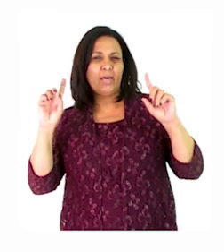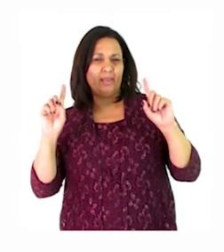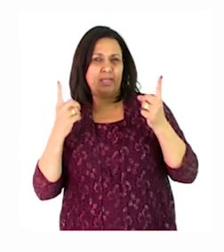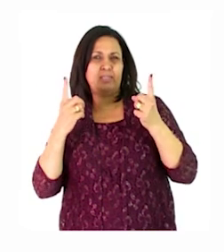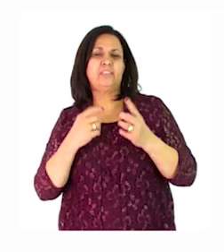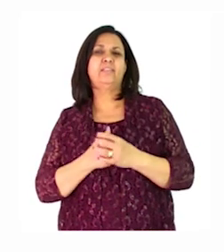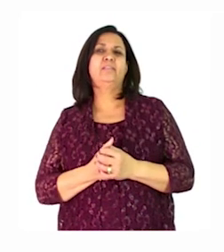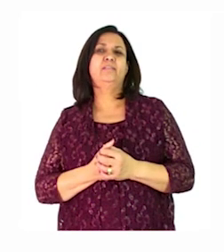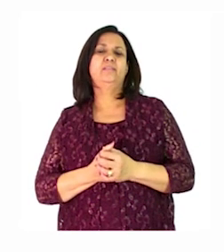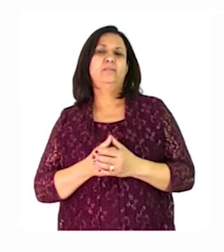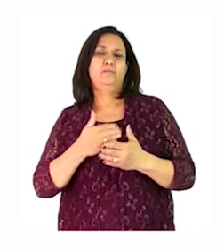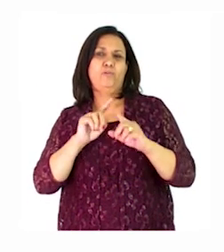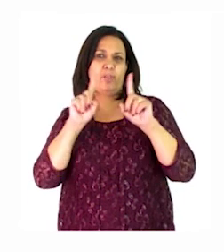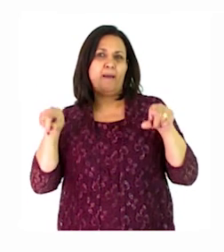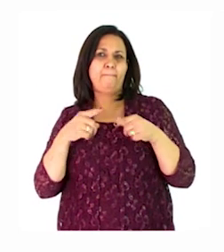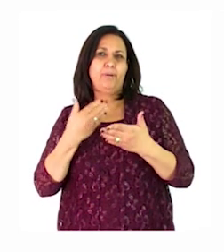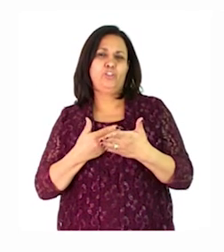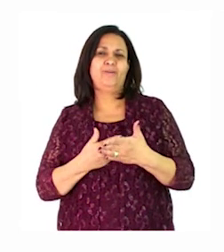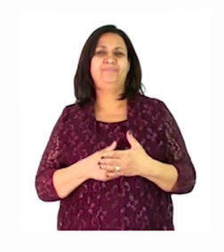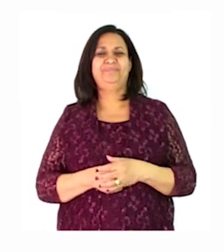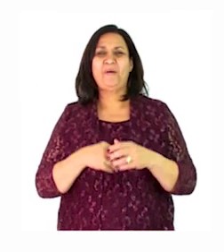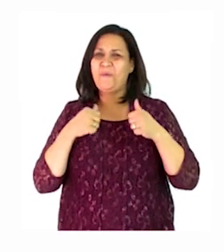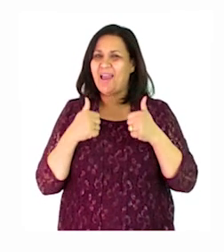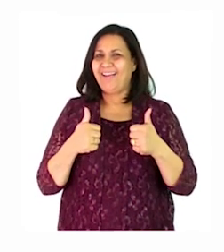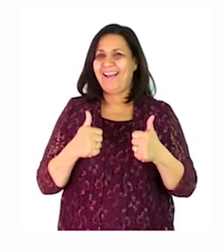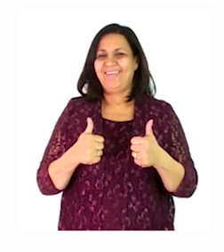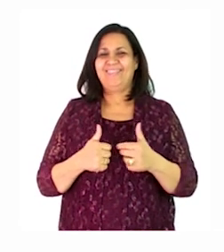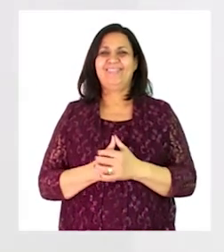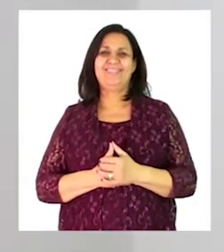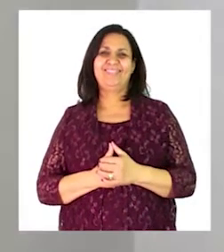the picture. Well done.